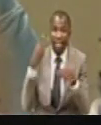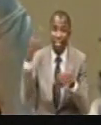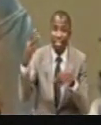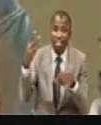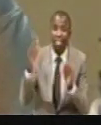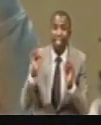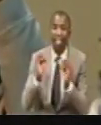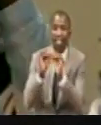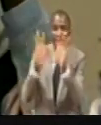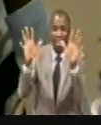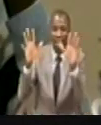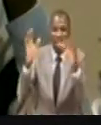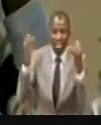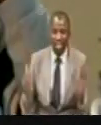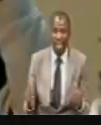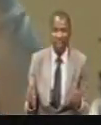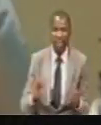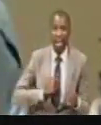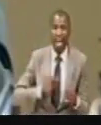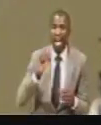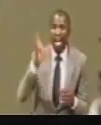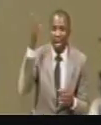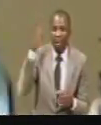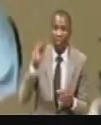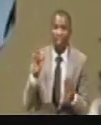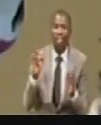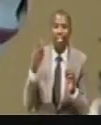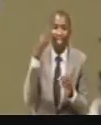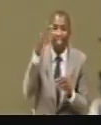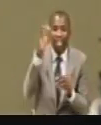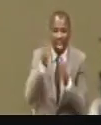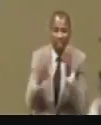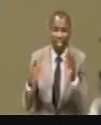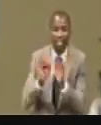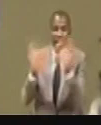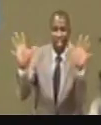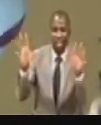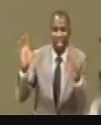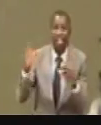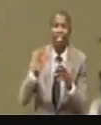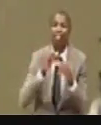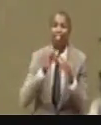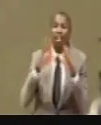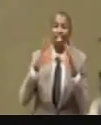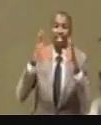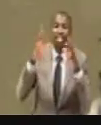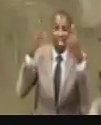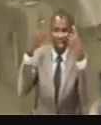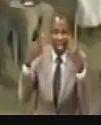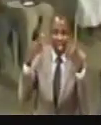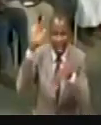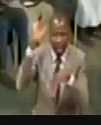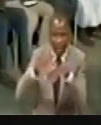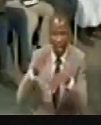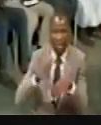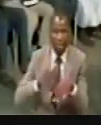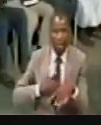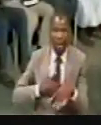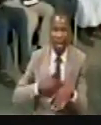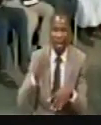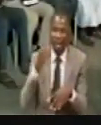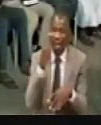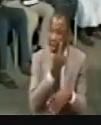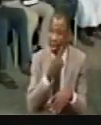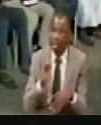that sensation was nowhere to be found. I can see clearly. I sat close to the screen and I was seeing everything clearly.